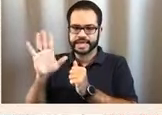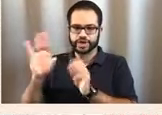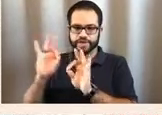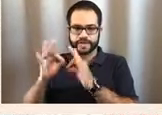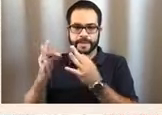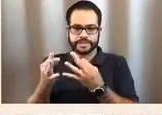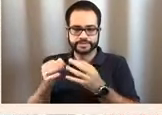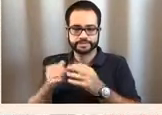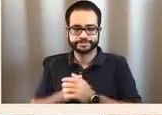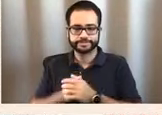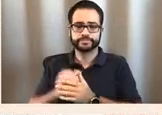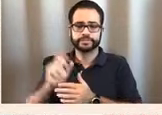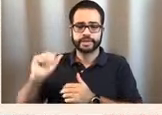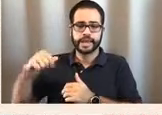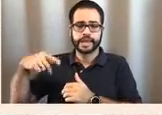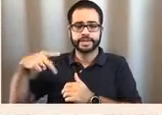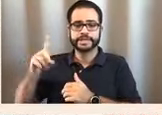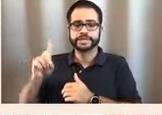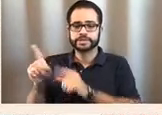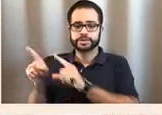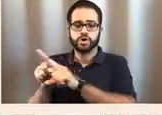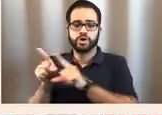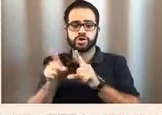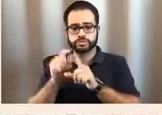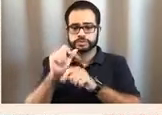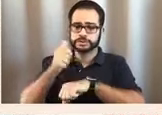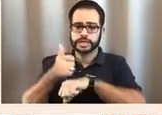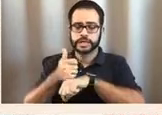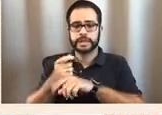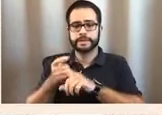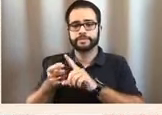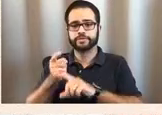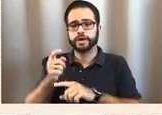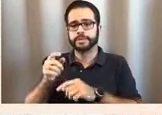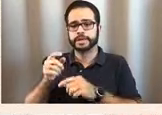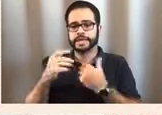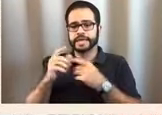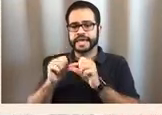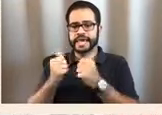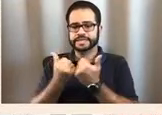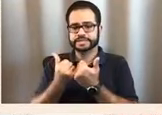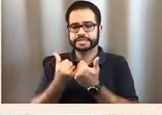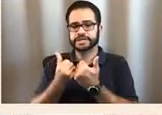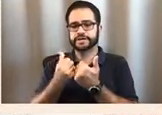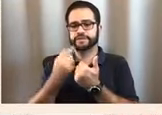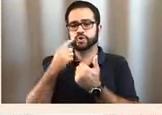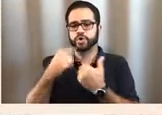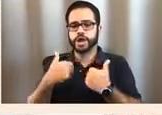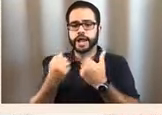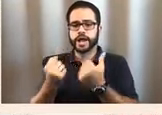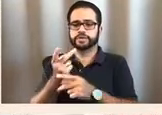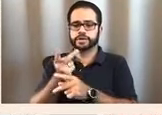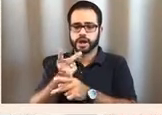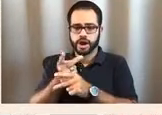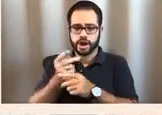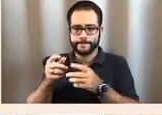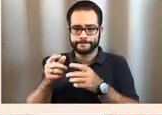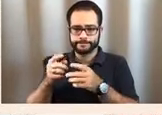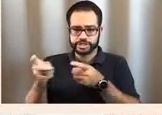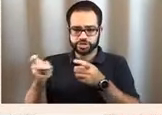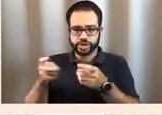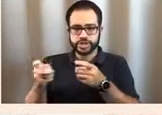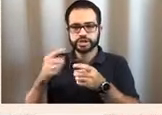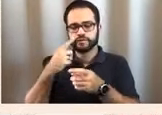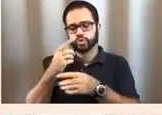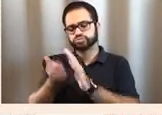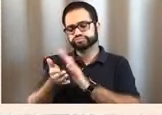APD has also been delegated by the Agency for Healthcare Administration, also known as AHCA, to administer the day-to-day operations of the Florida